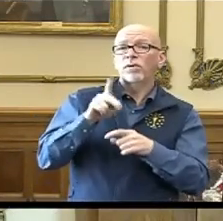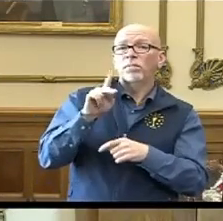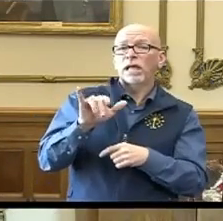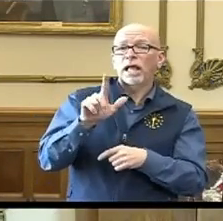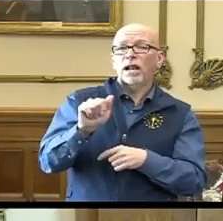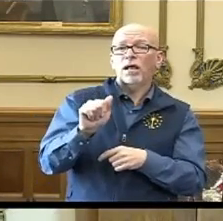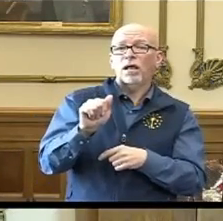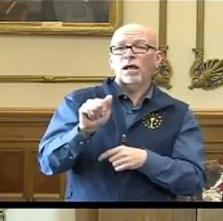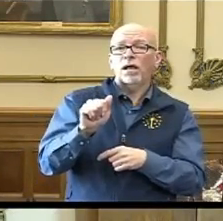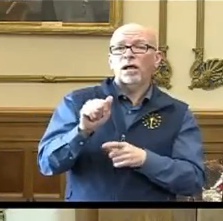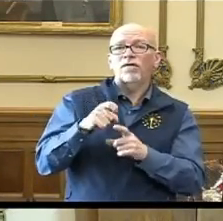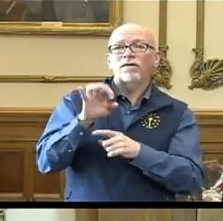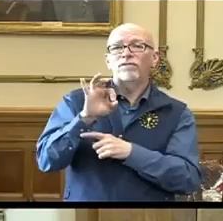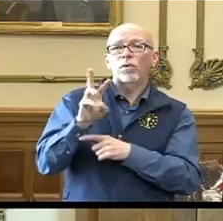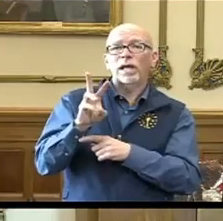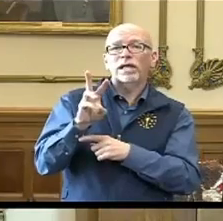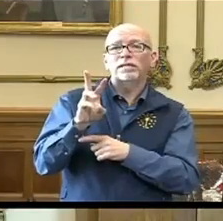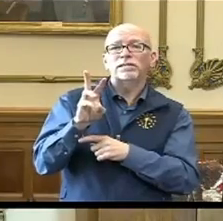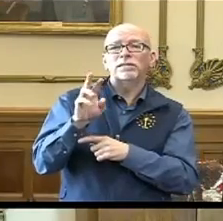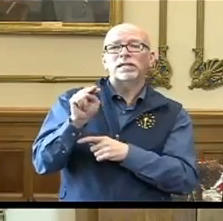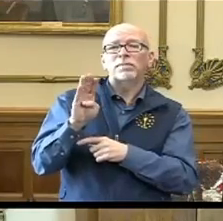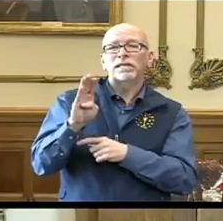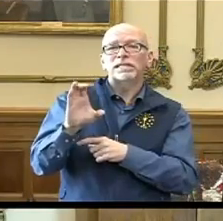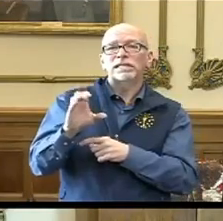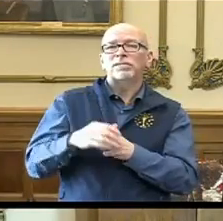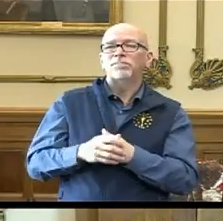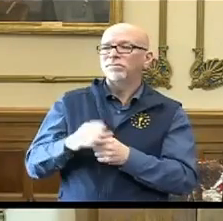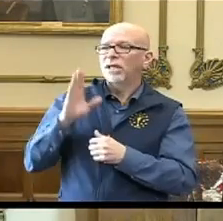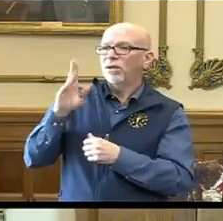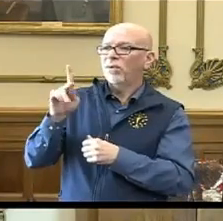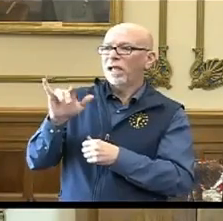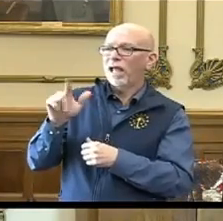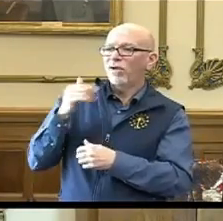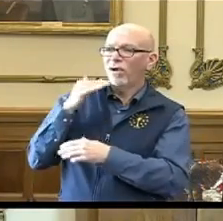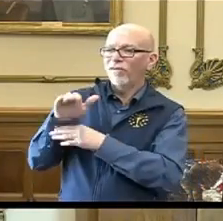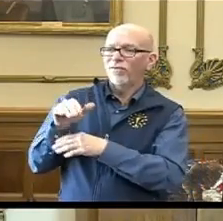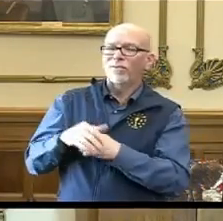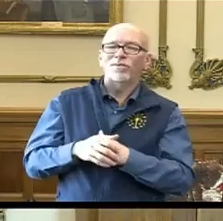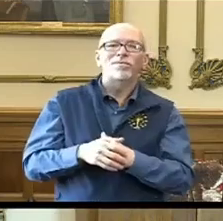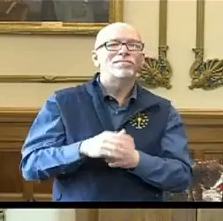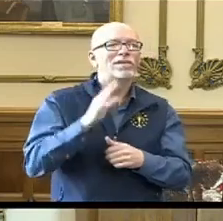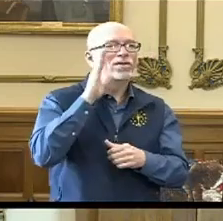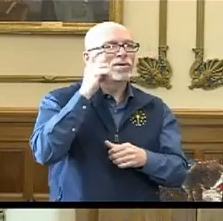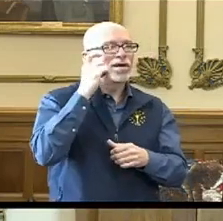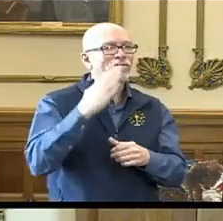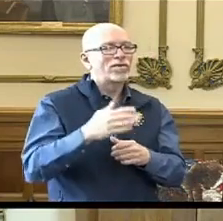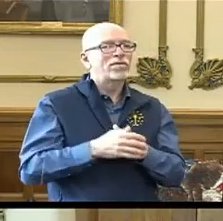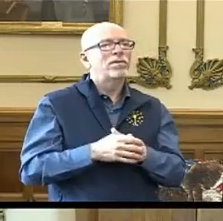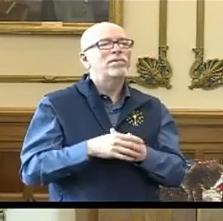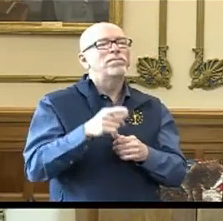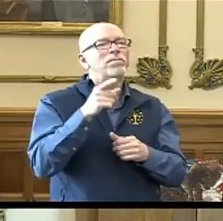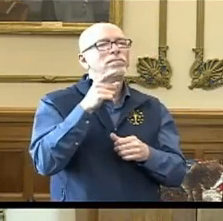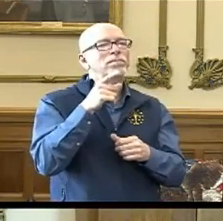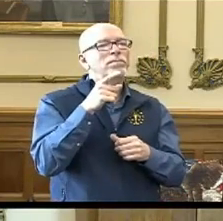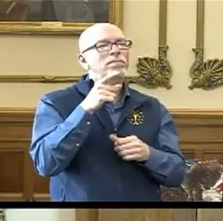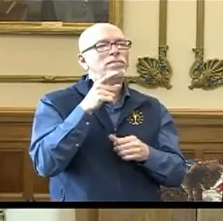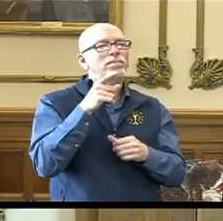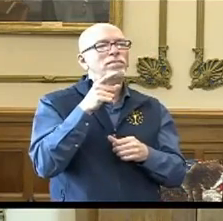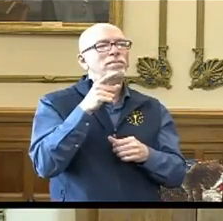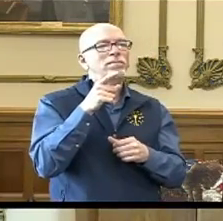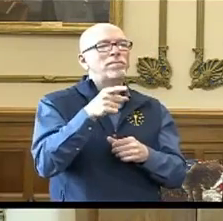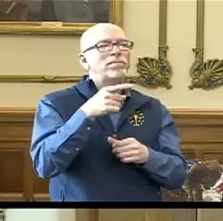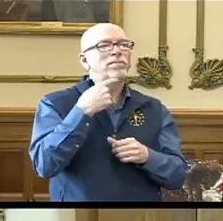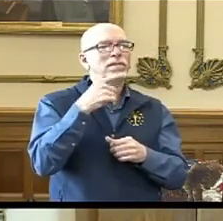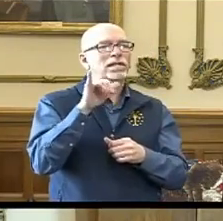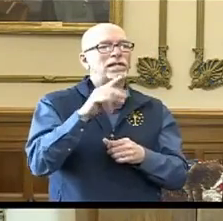Kayla, Fort Wayne's NBC. Hello, Kayla. Good afternoon. Hi, Governor. You've said in the past that Indiana